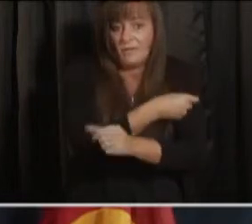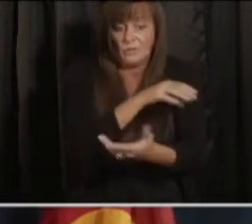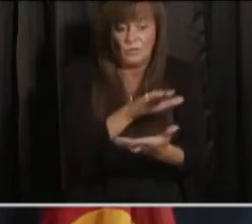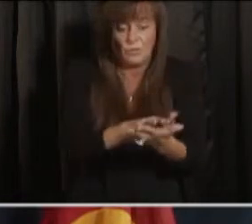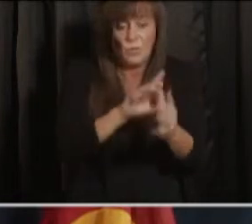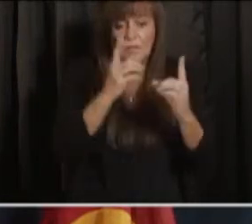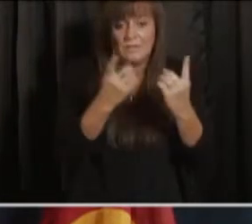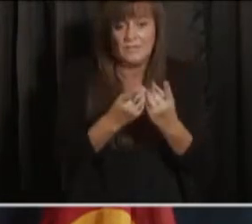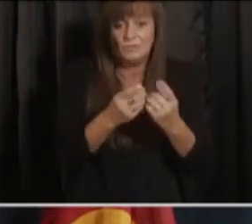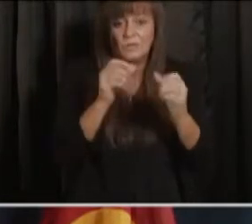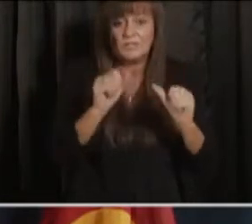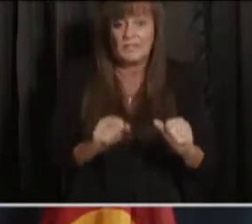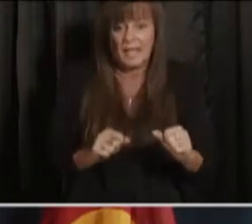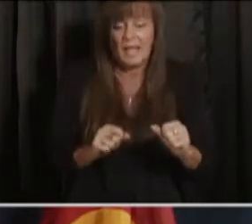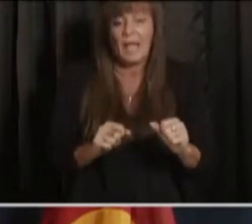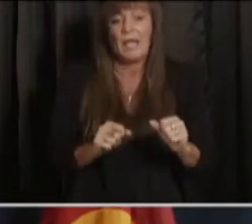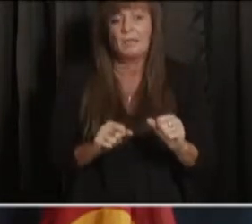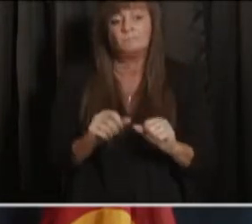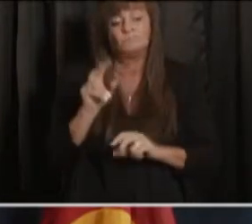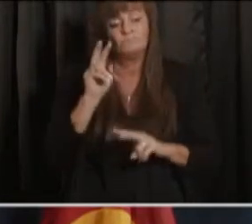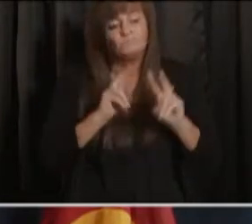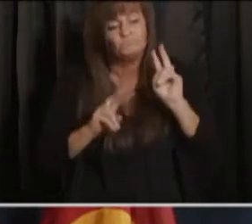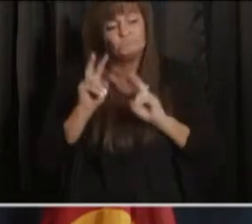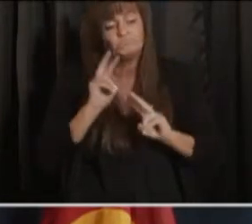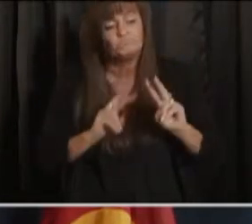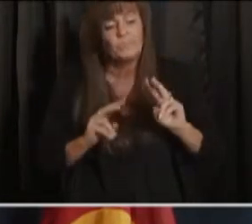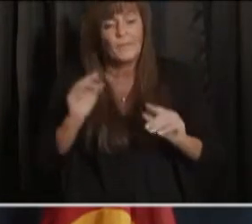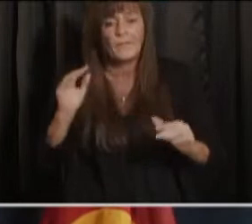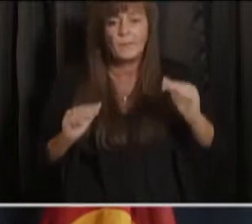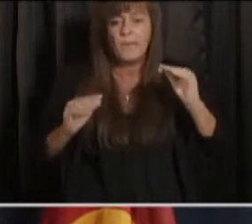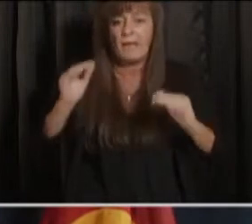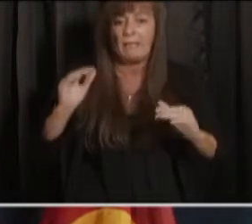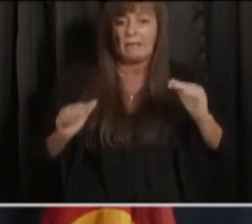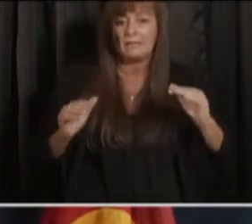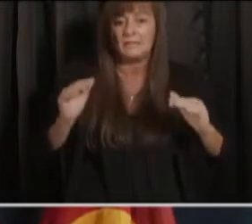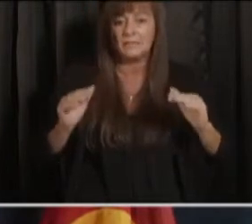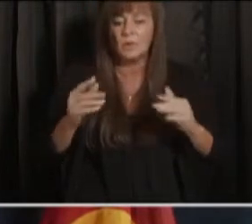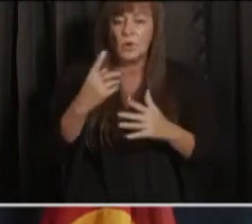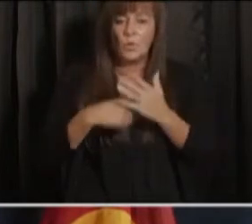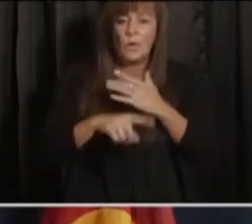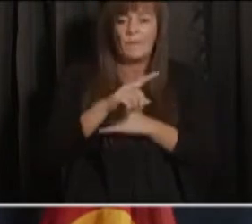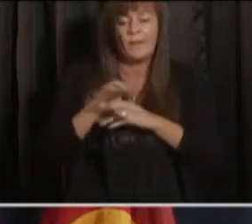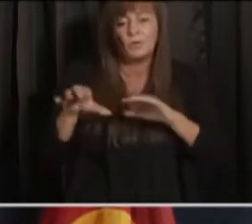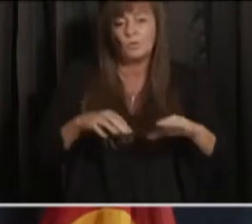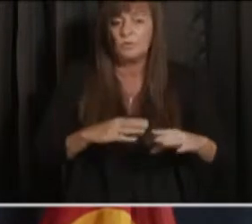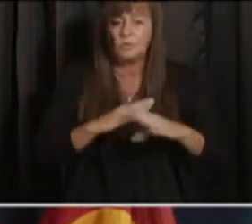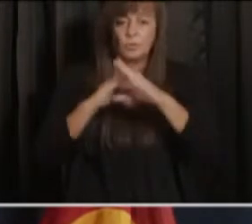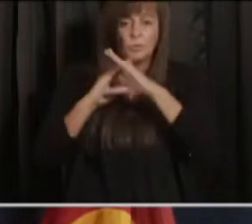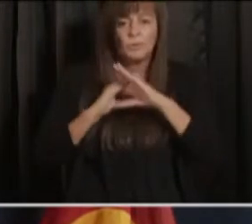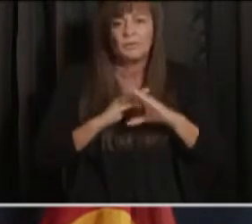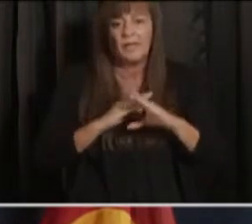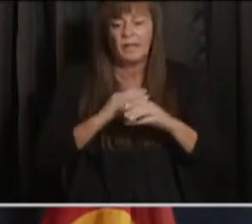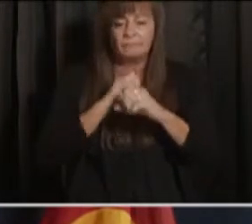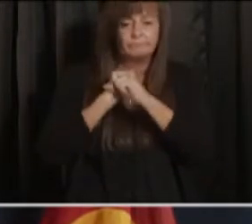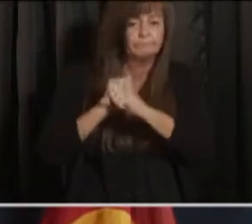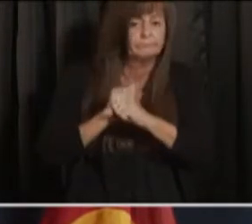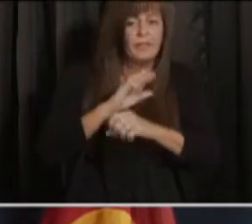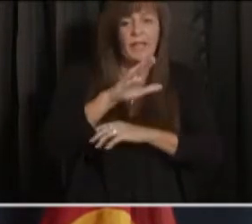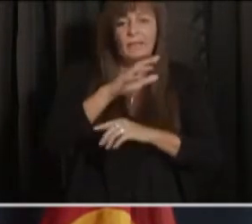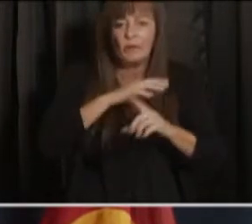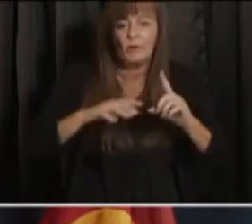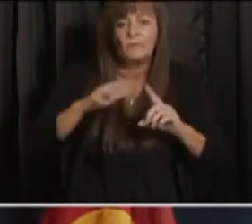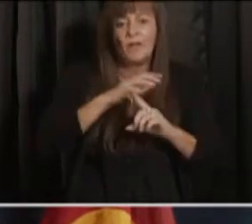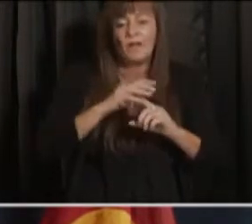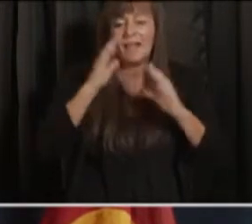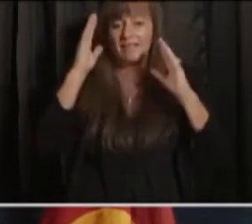to reassess their balance between the other mitigation measures they're taking, given their new level of protection in their environment. I expect that